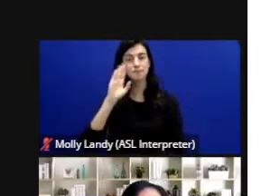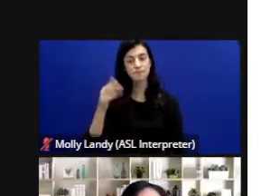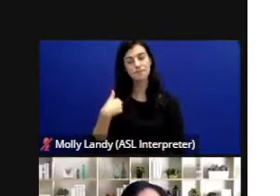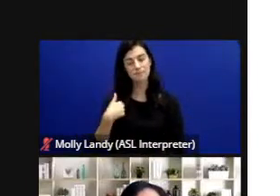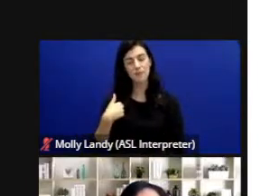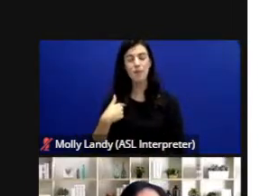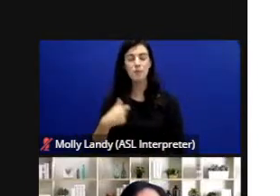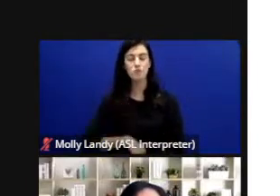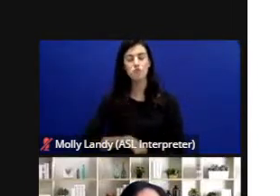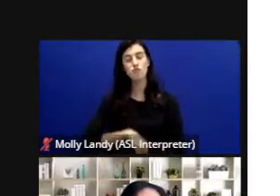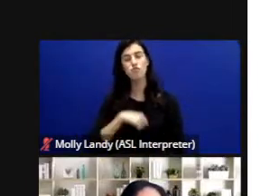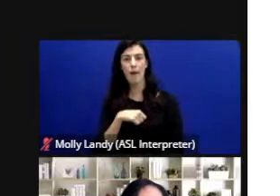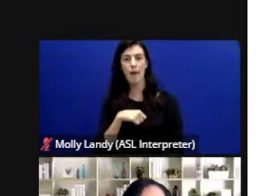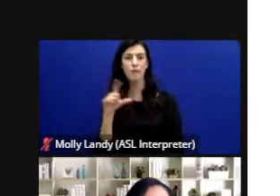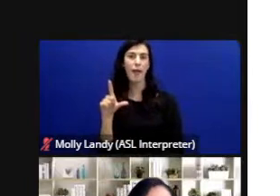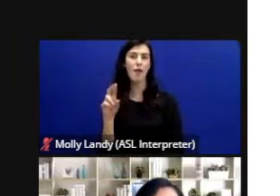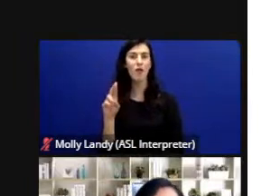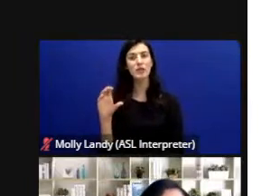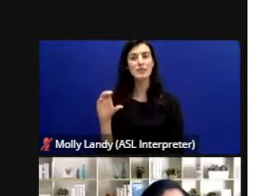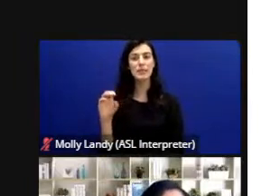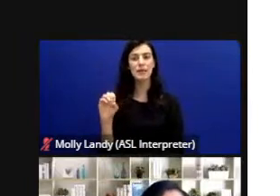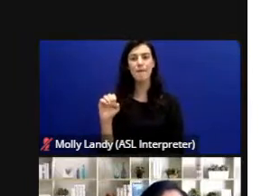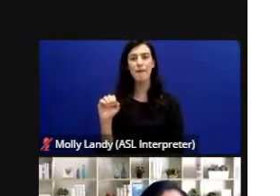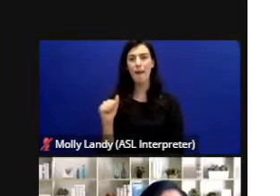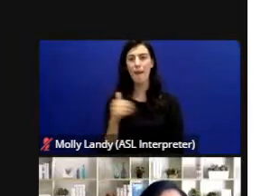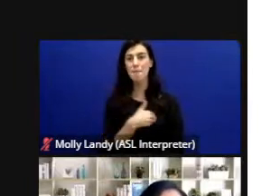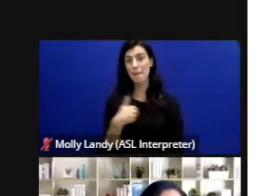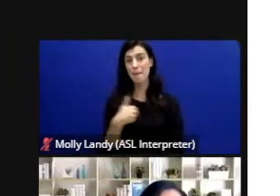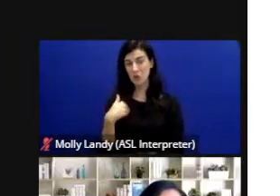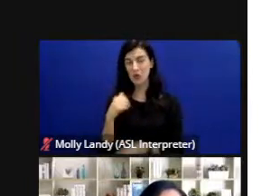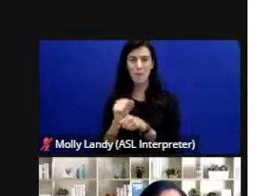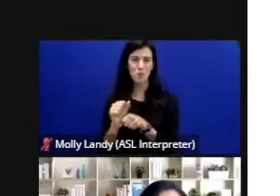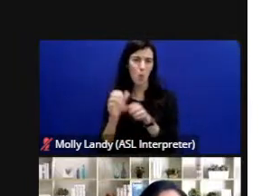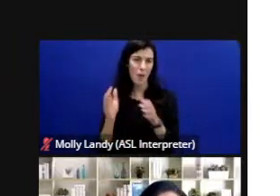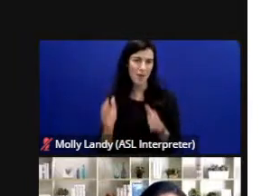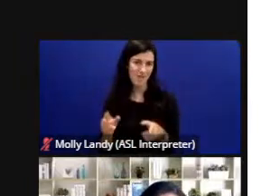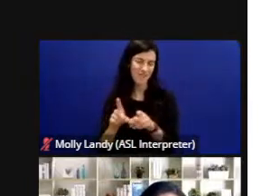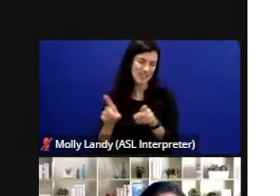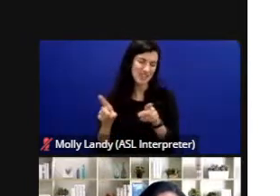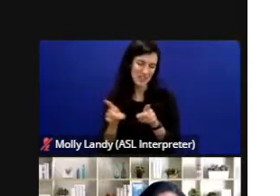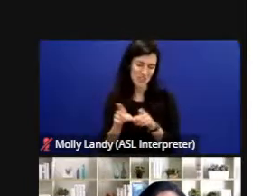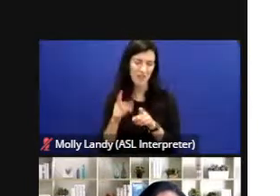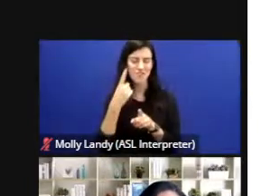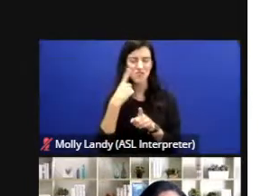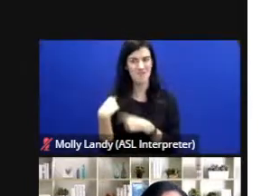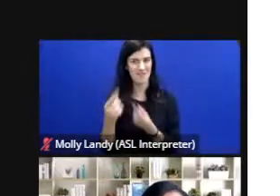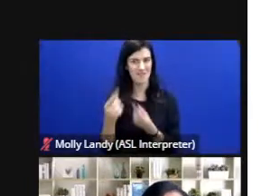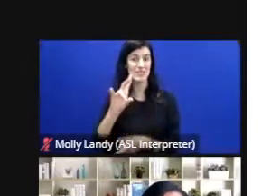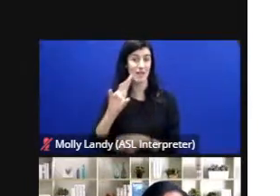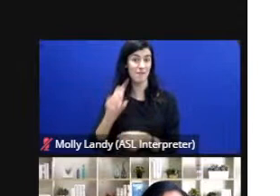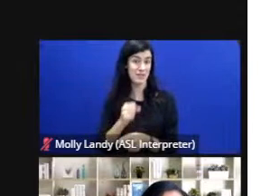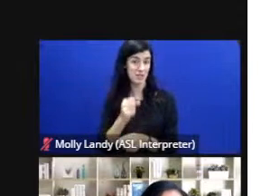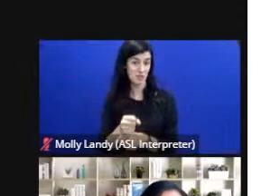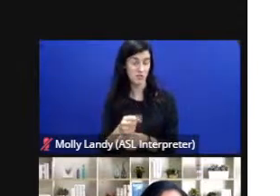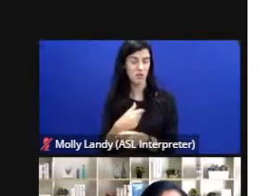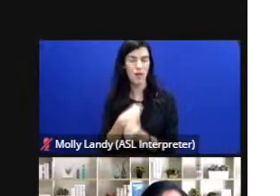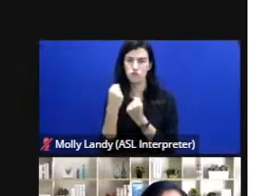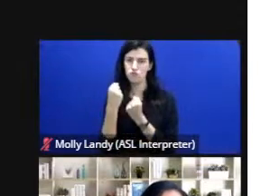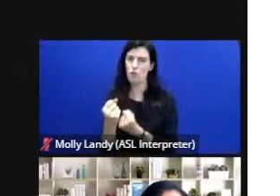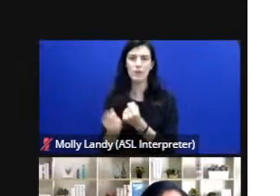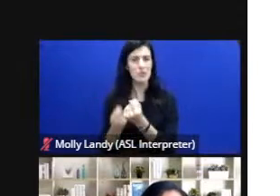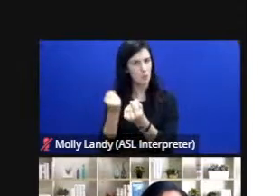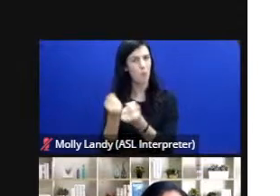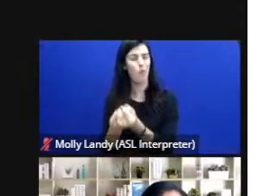proud LRCEA member and employee of the district for the last 7 years, and I'm very in strong support